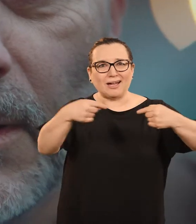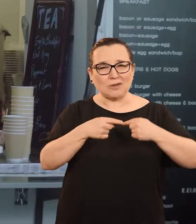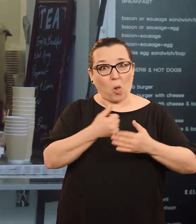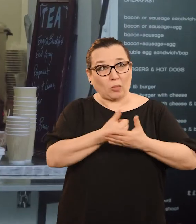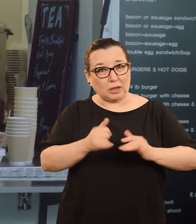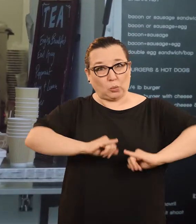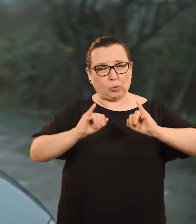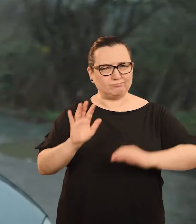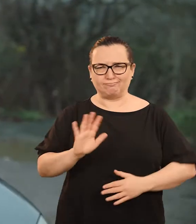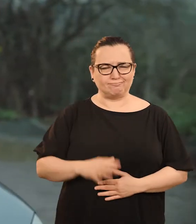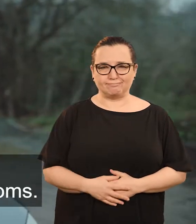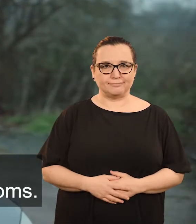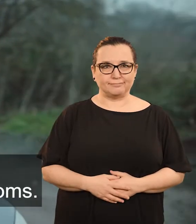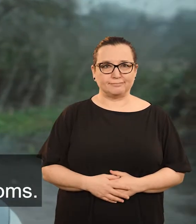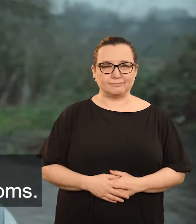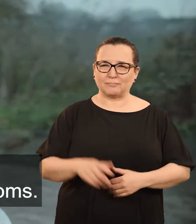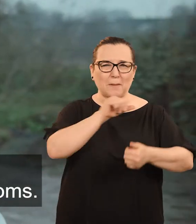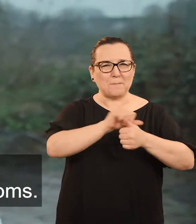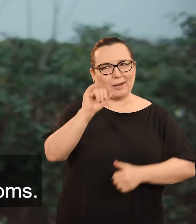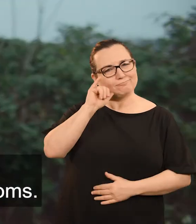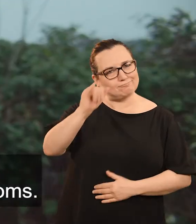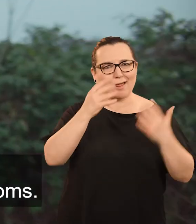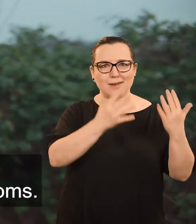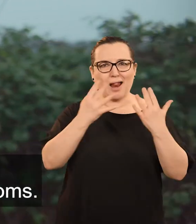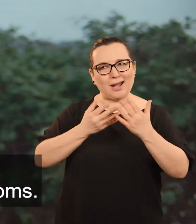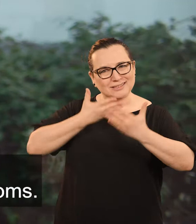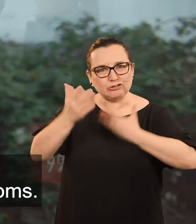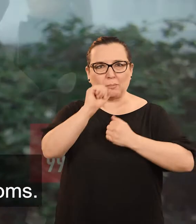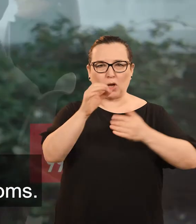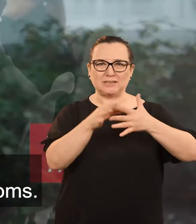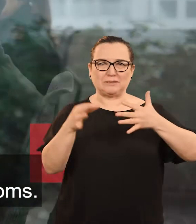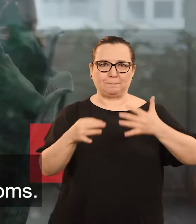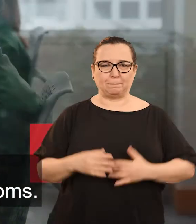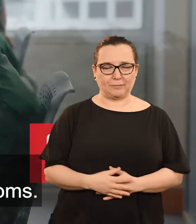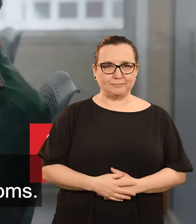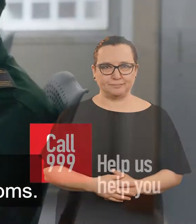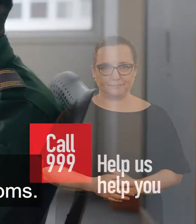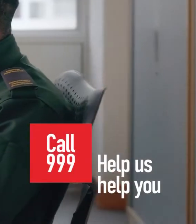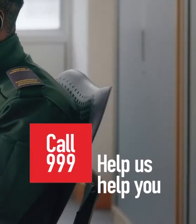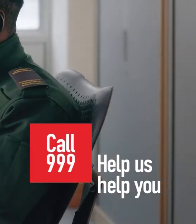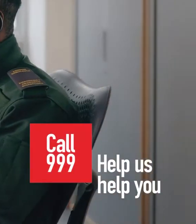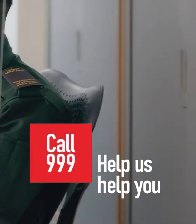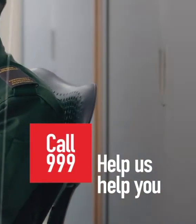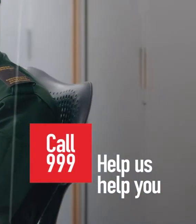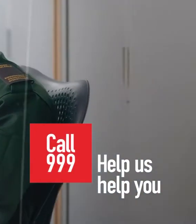don't always feel severe, but it's never too early to call 999 and describe your symptoms.